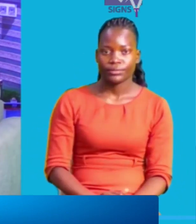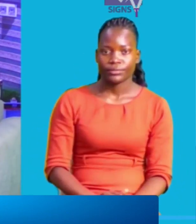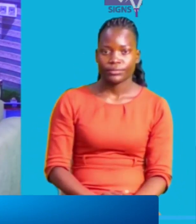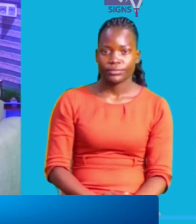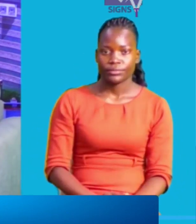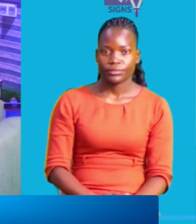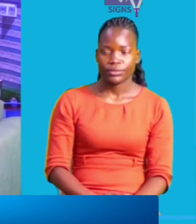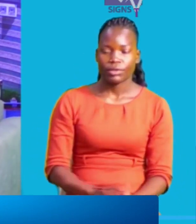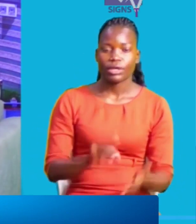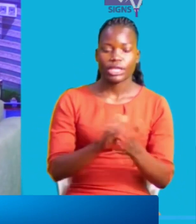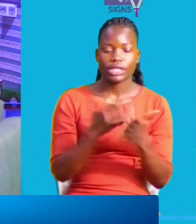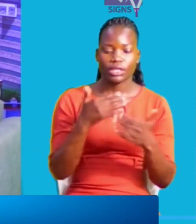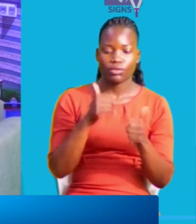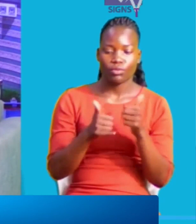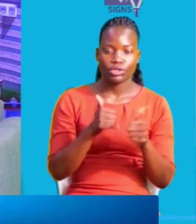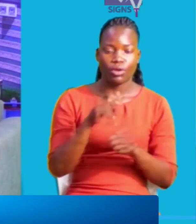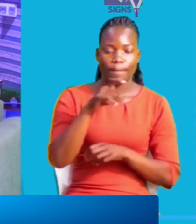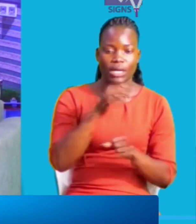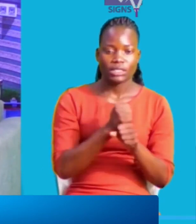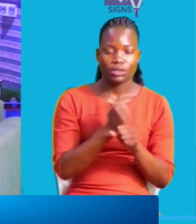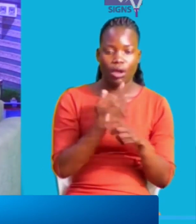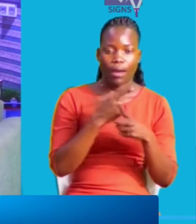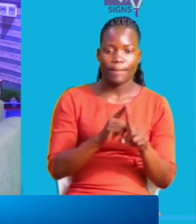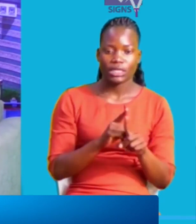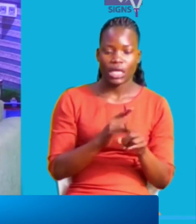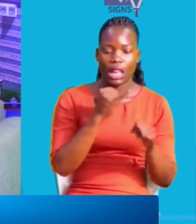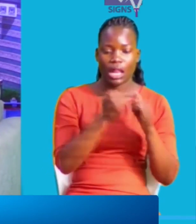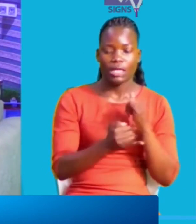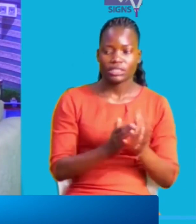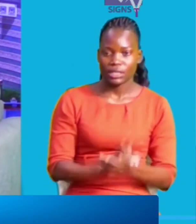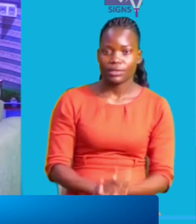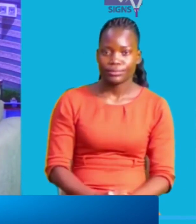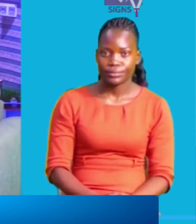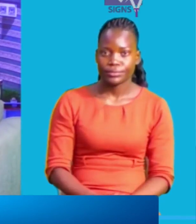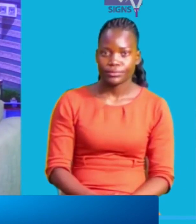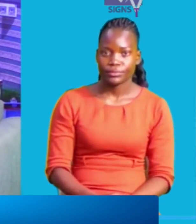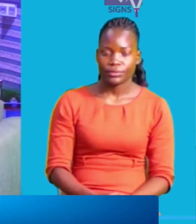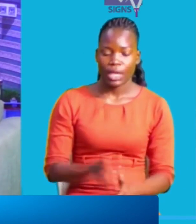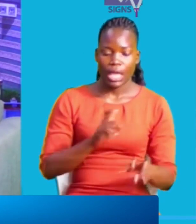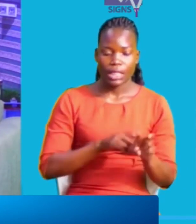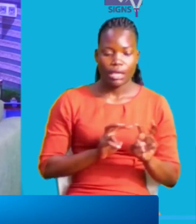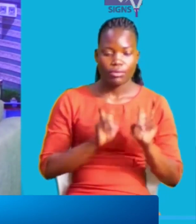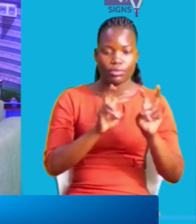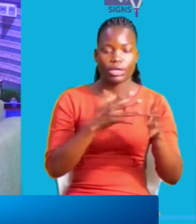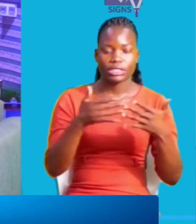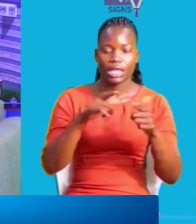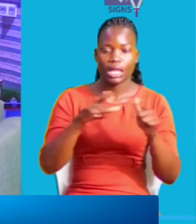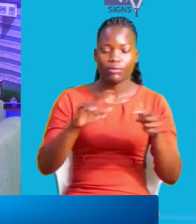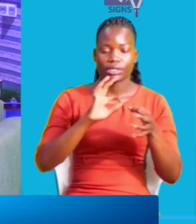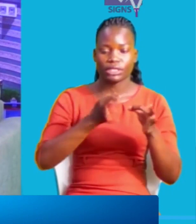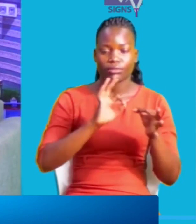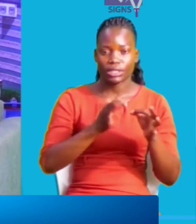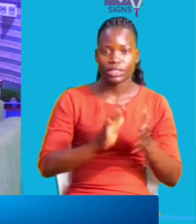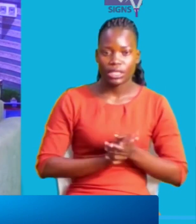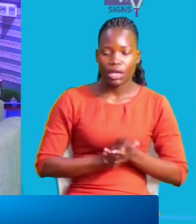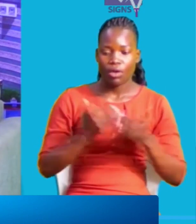So those are some of the things we need to do. Yeah. But then that lastly again, when you look at the sign language interpretations,